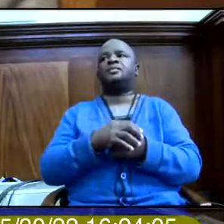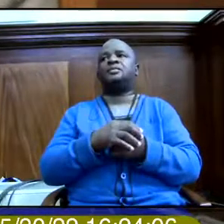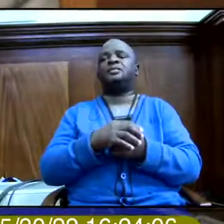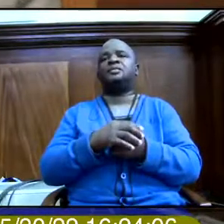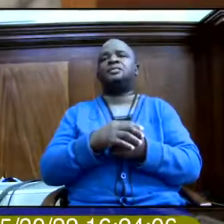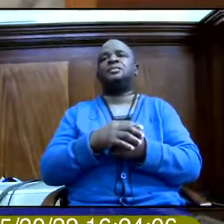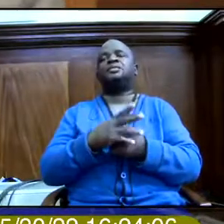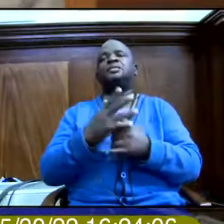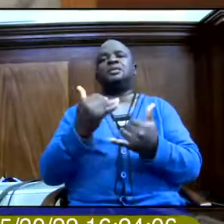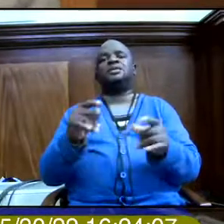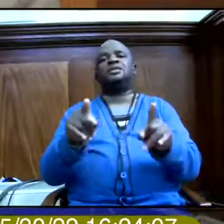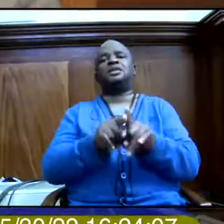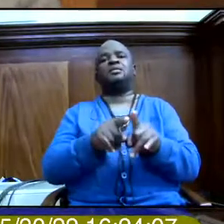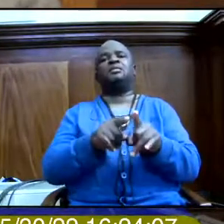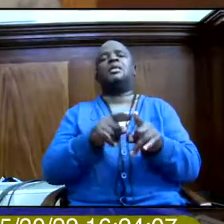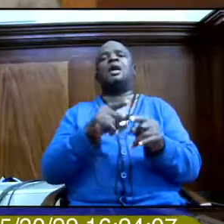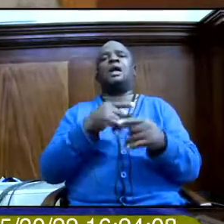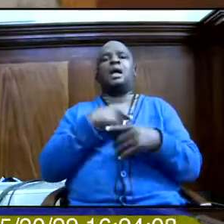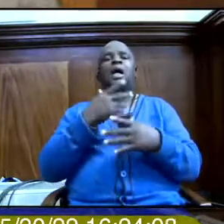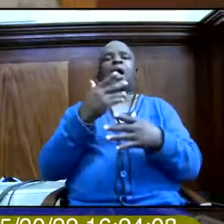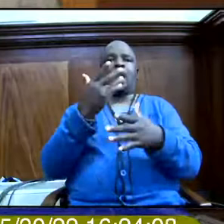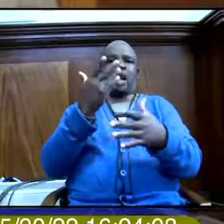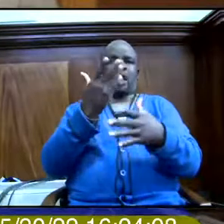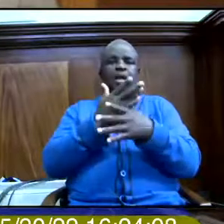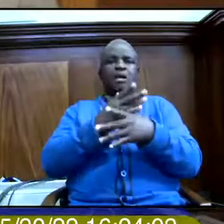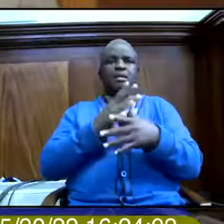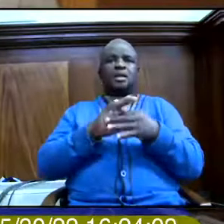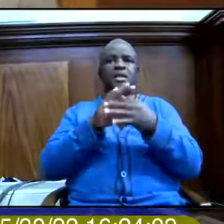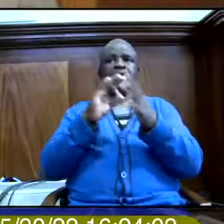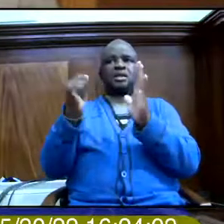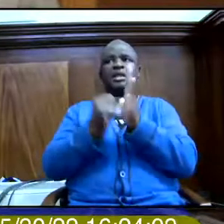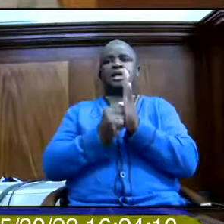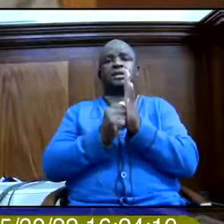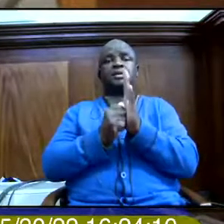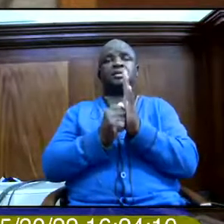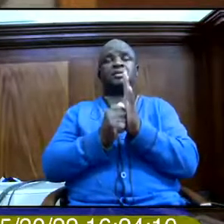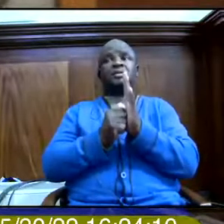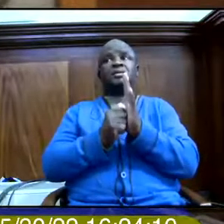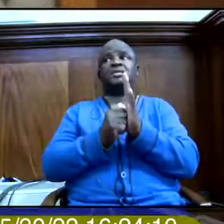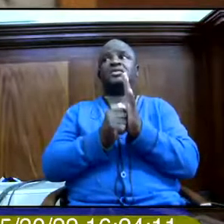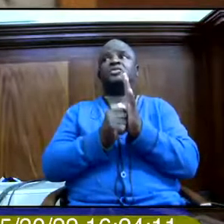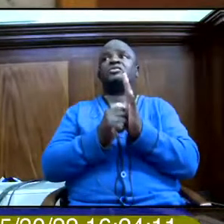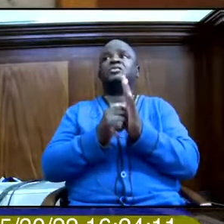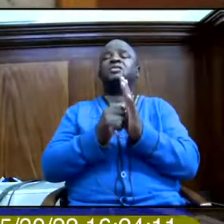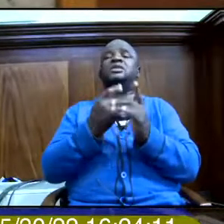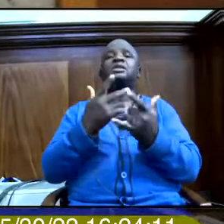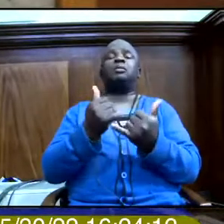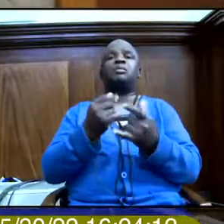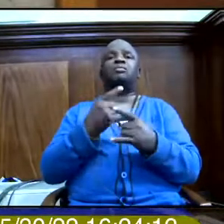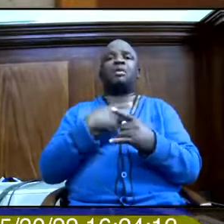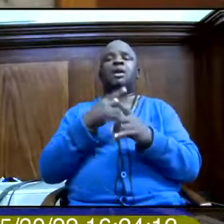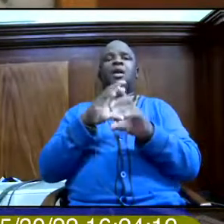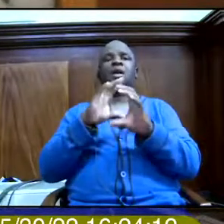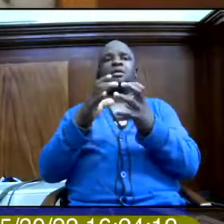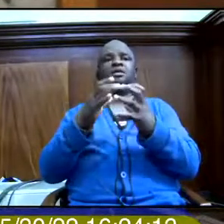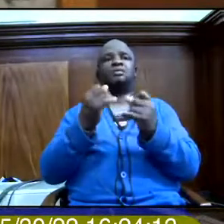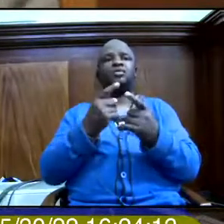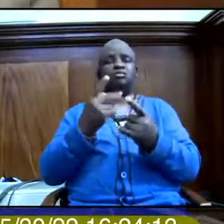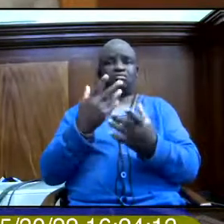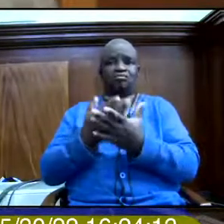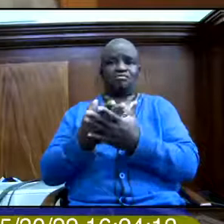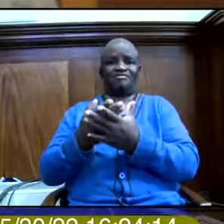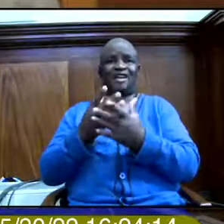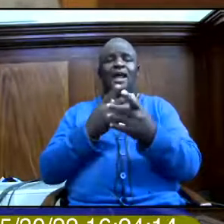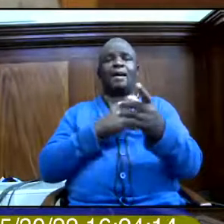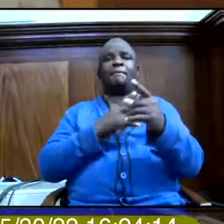like the labor relations act in which collective bargain council and collective agreements are entrenched